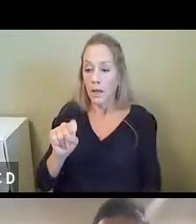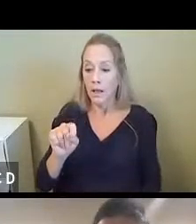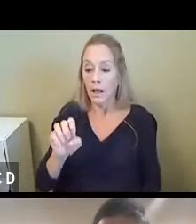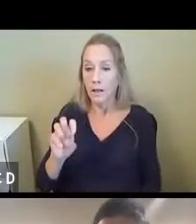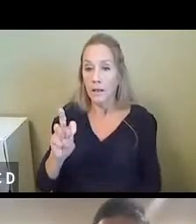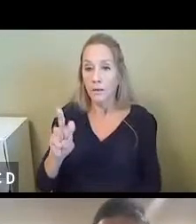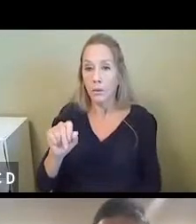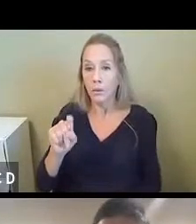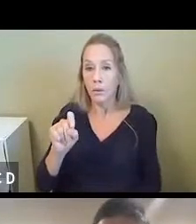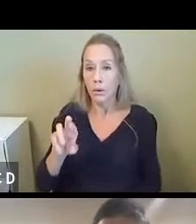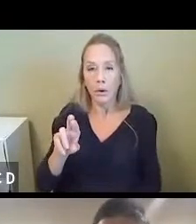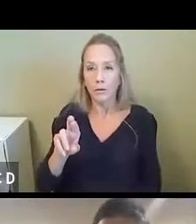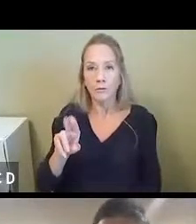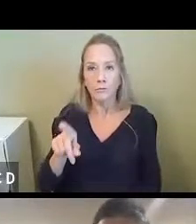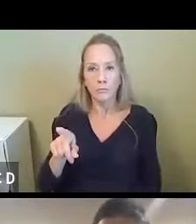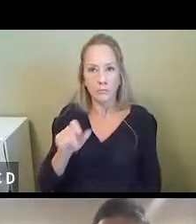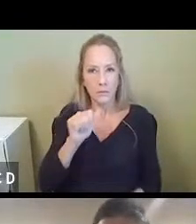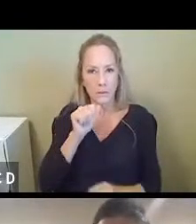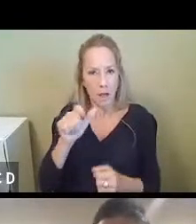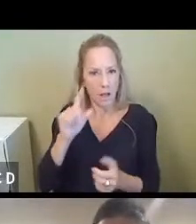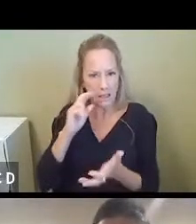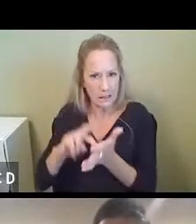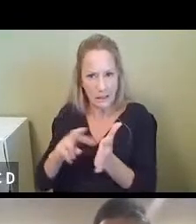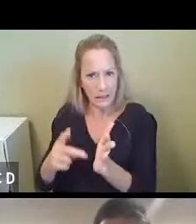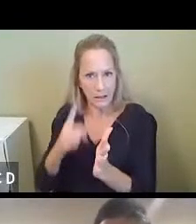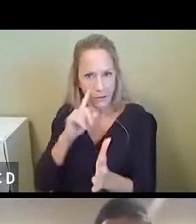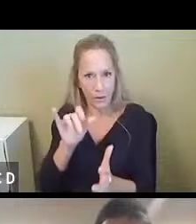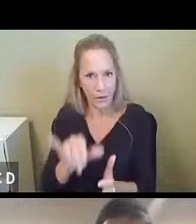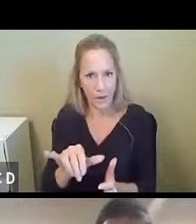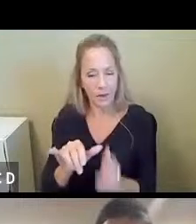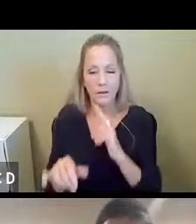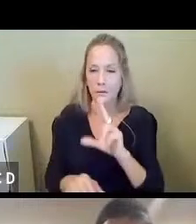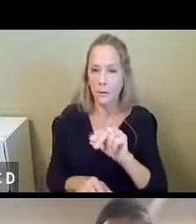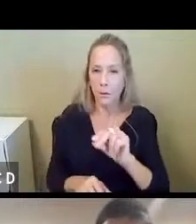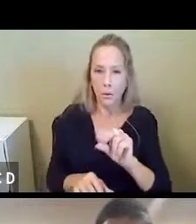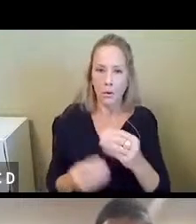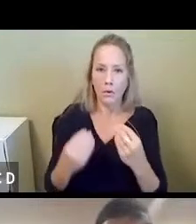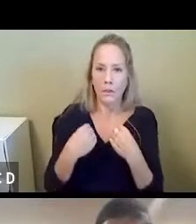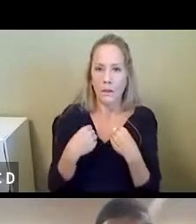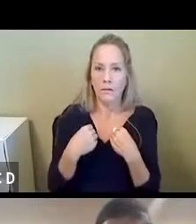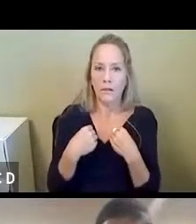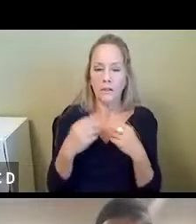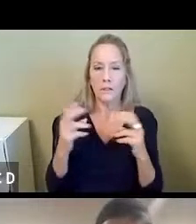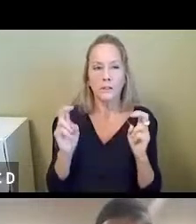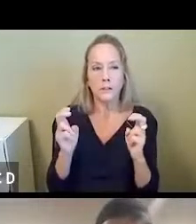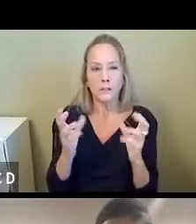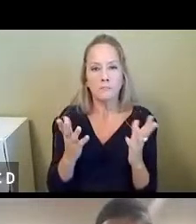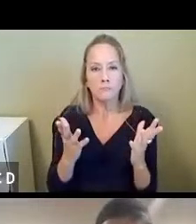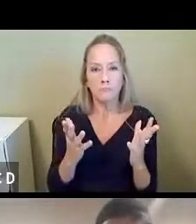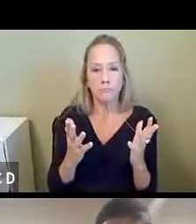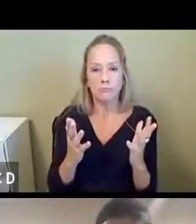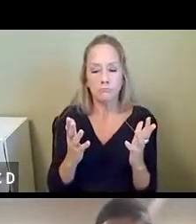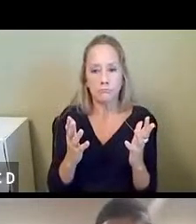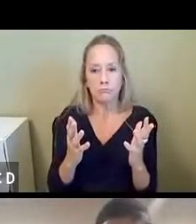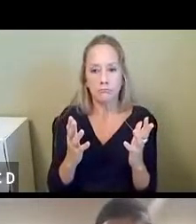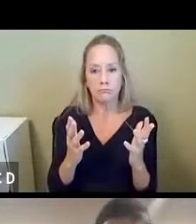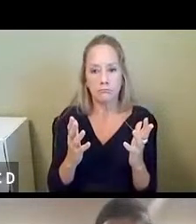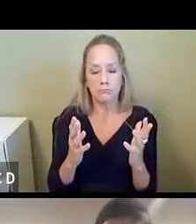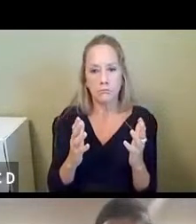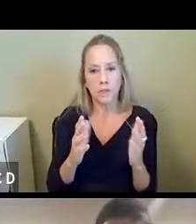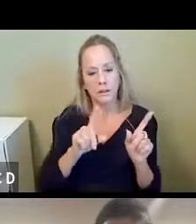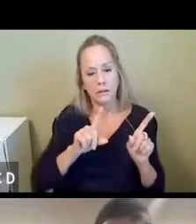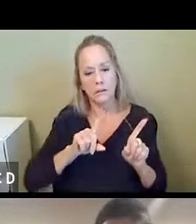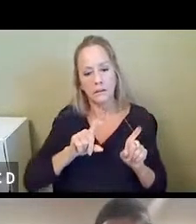is really not intended to do that. No, it's really to give us a look over